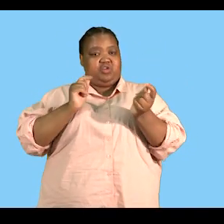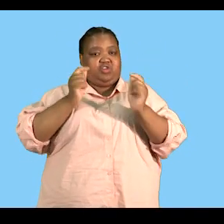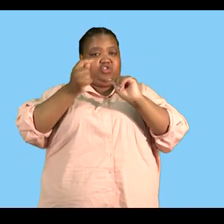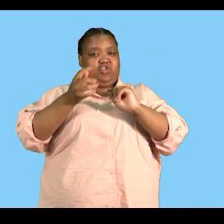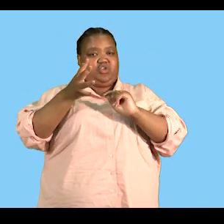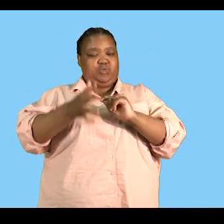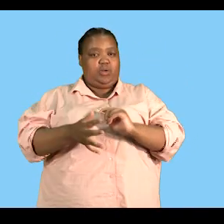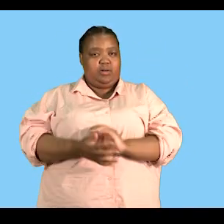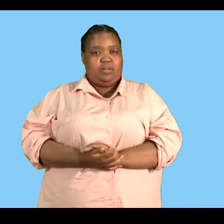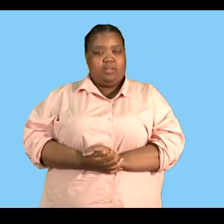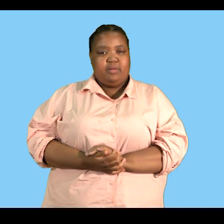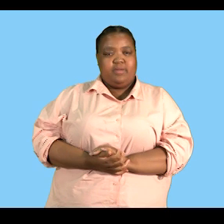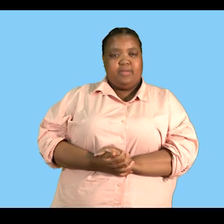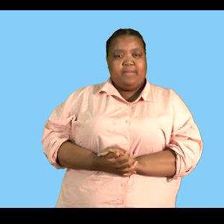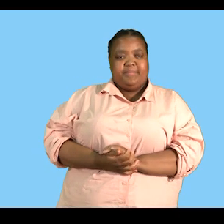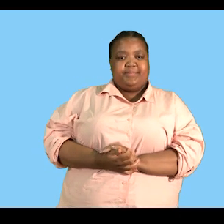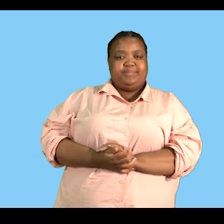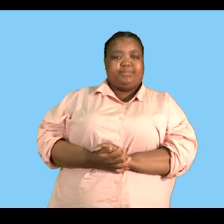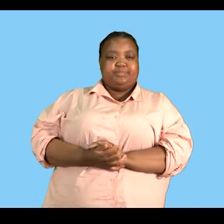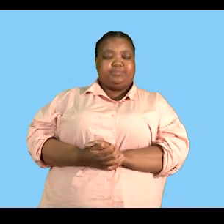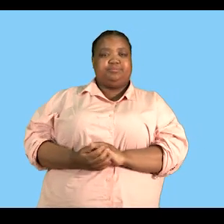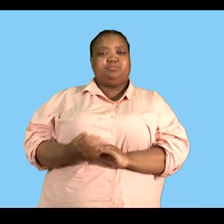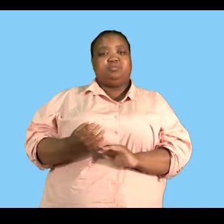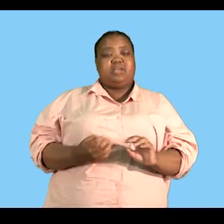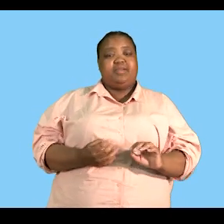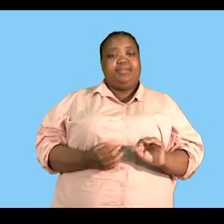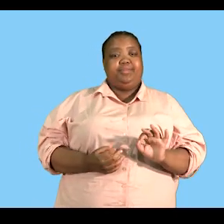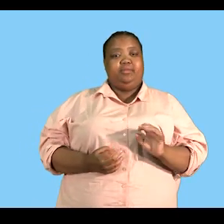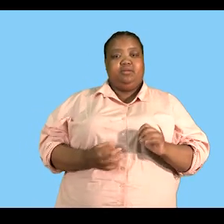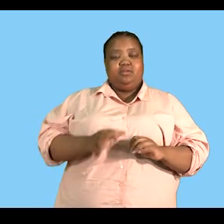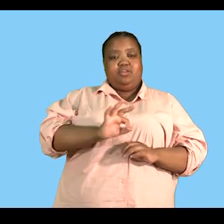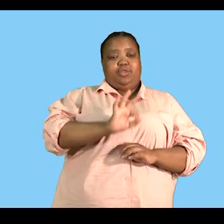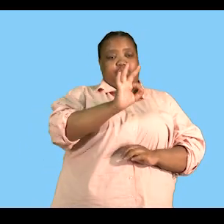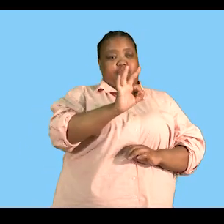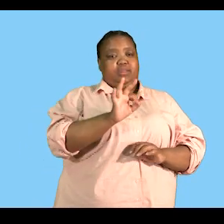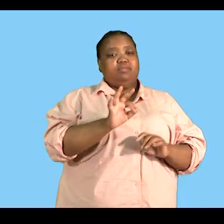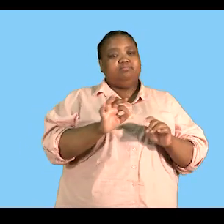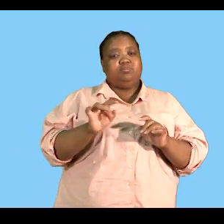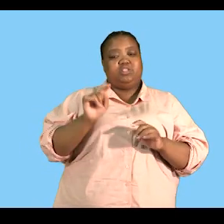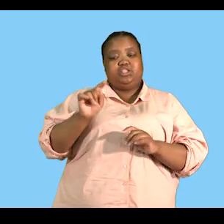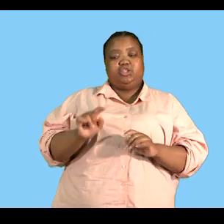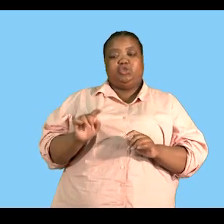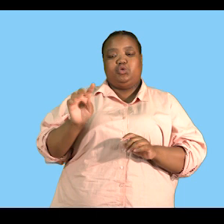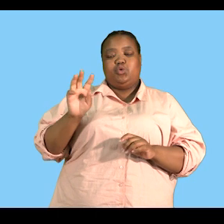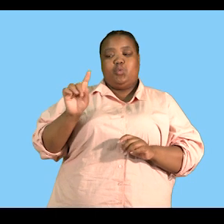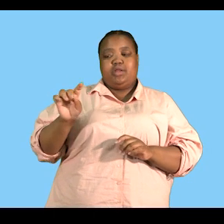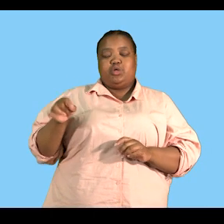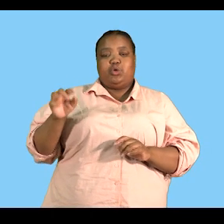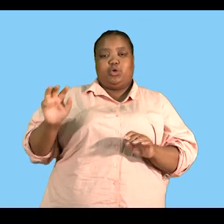to convert. So it's going to be 3 is to